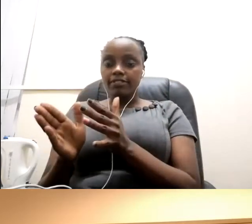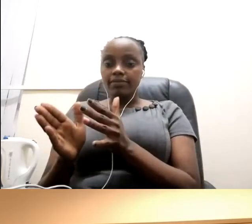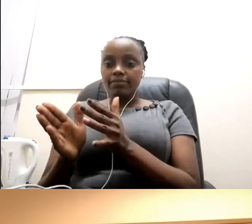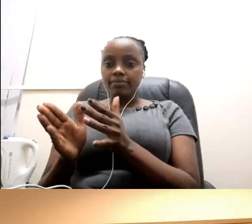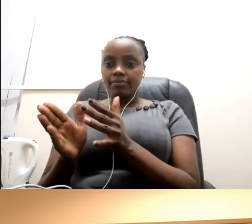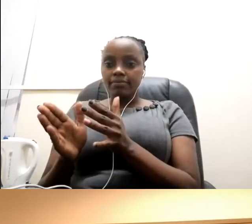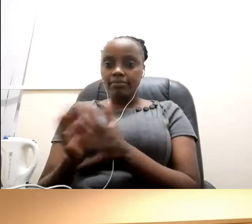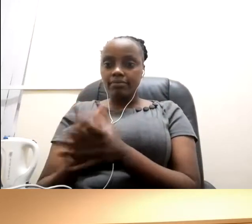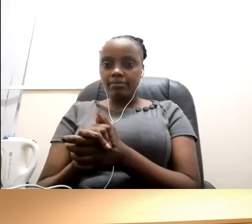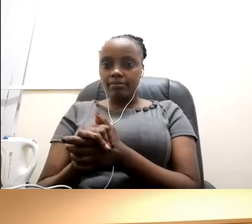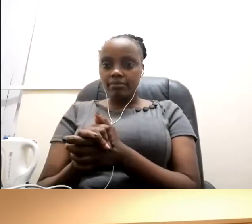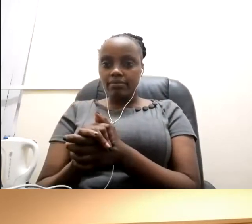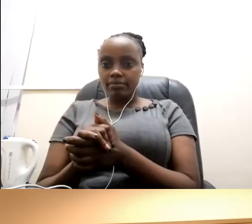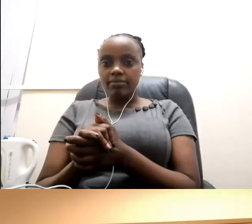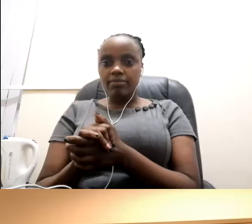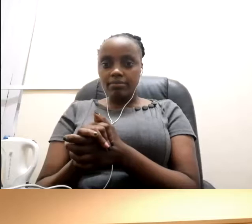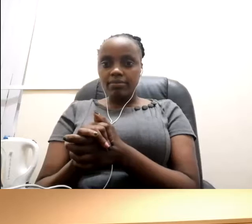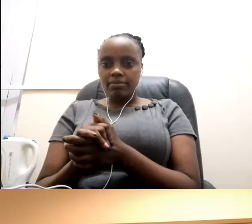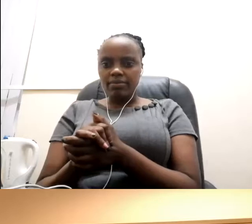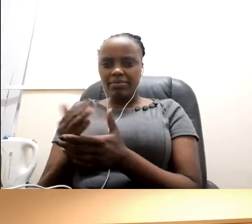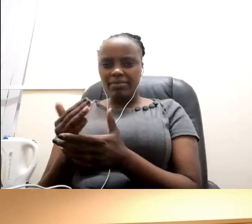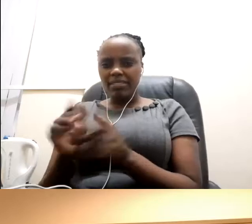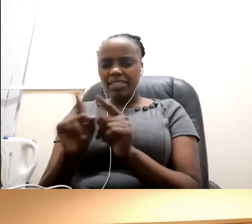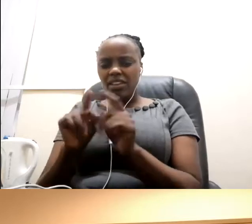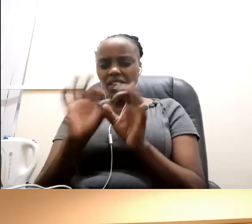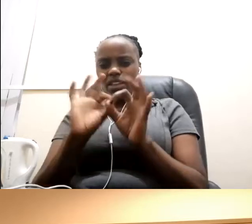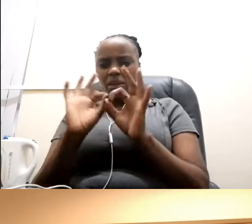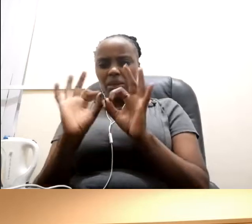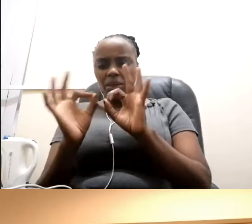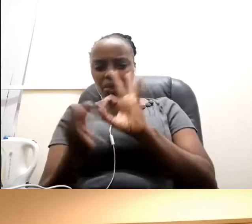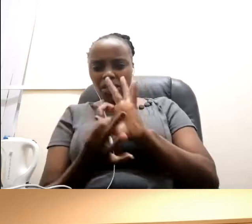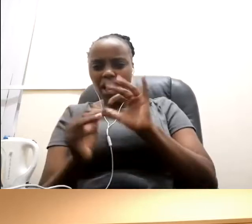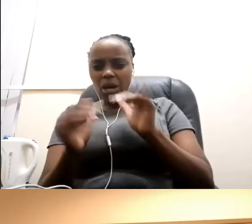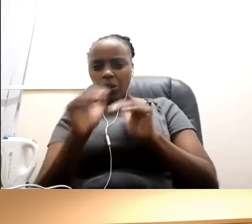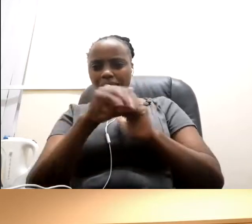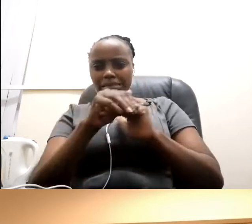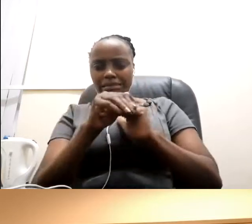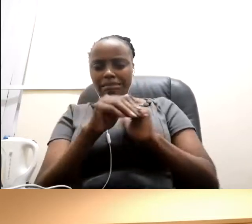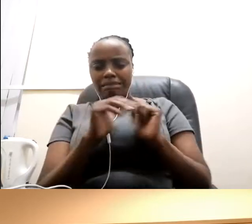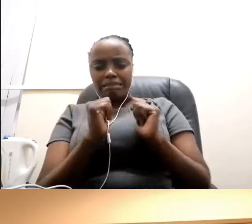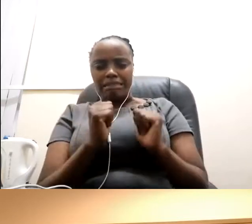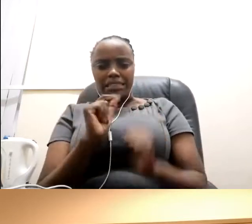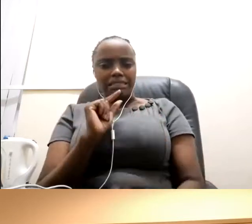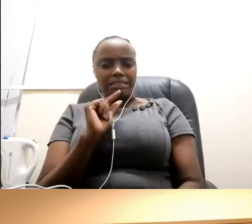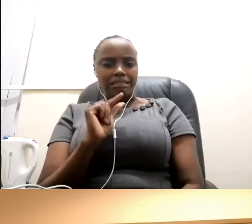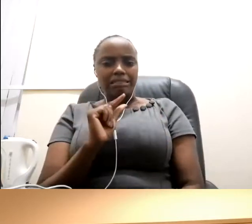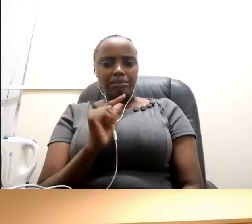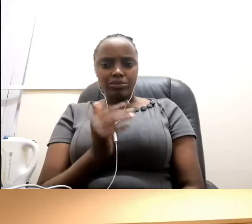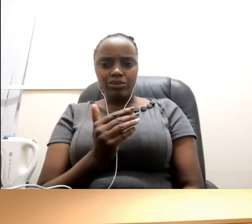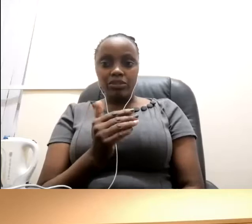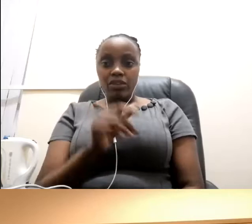cabildo, I don't know, how can I say in English, cabildo, about